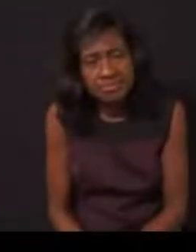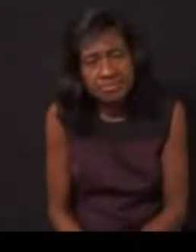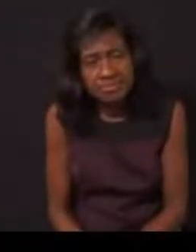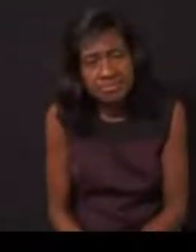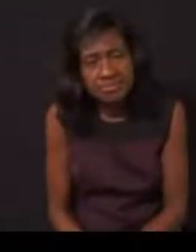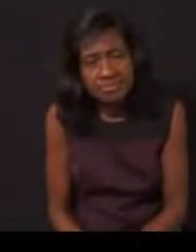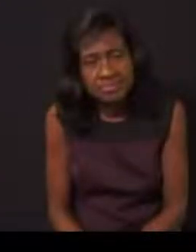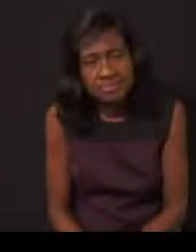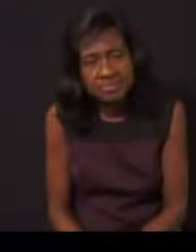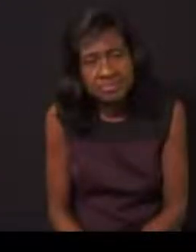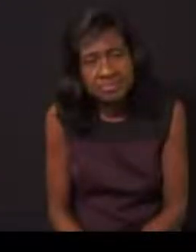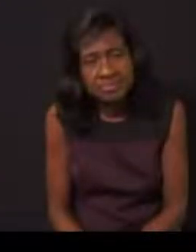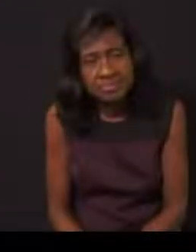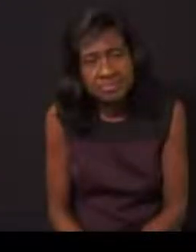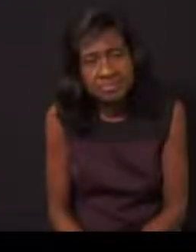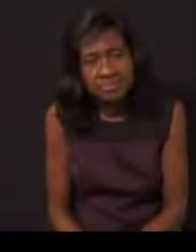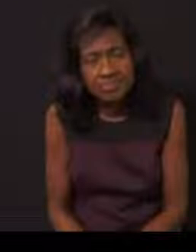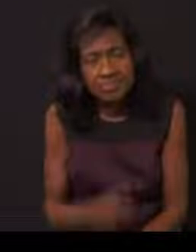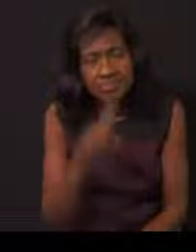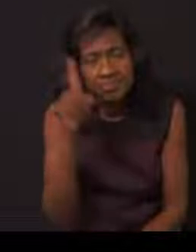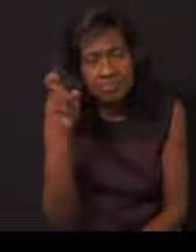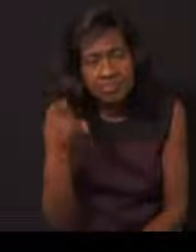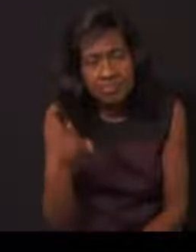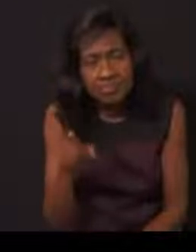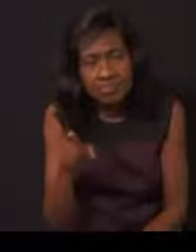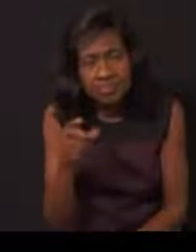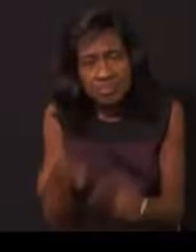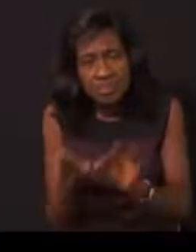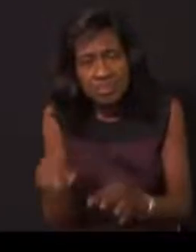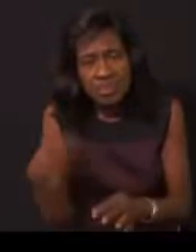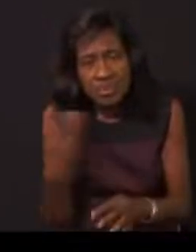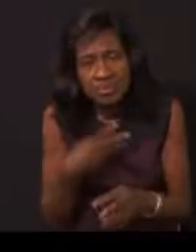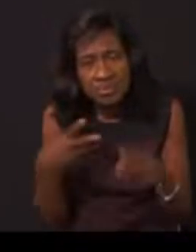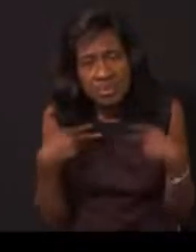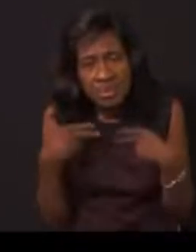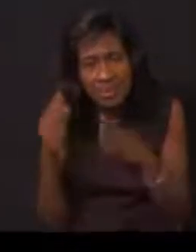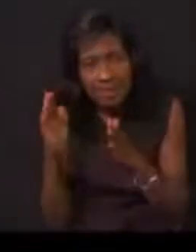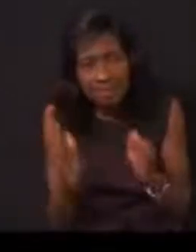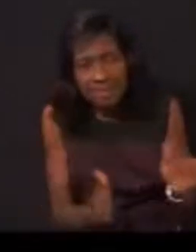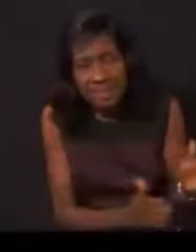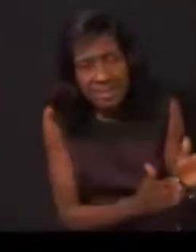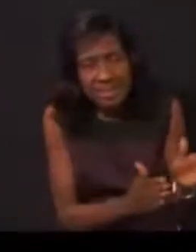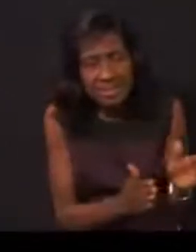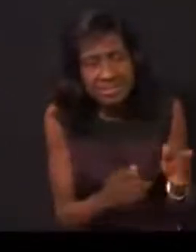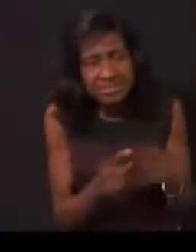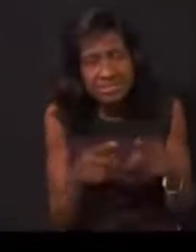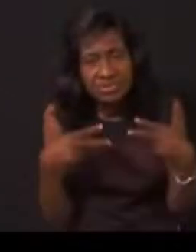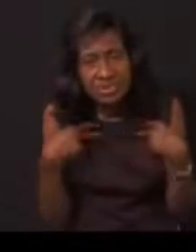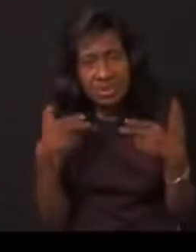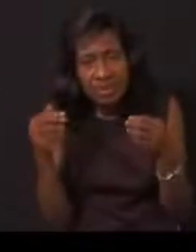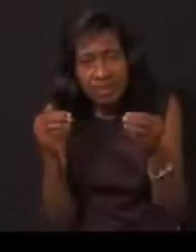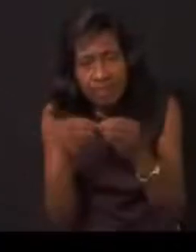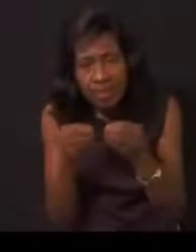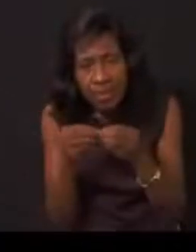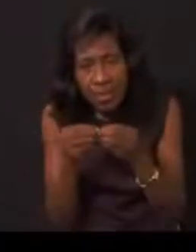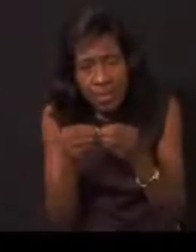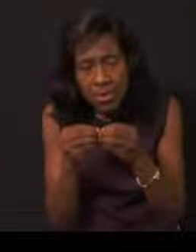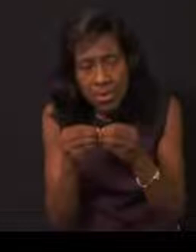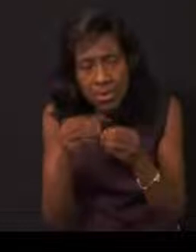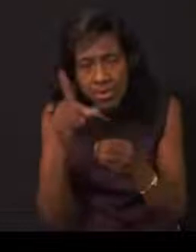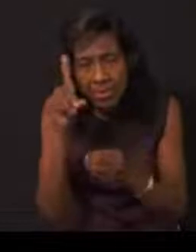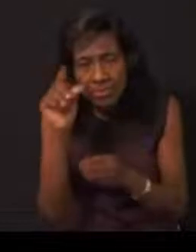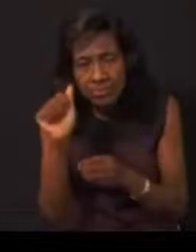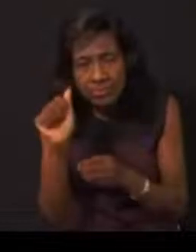kind of following up on whether we have any plans to sort of step up our data collection and data processing game